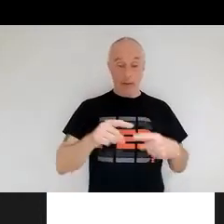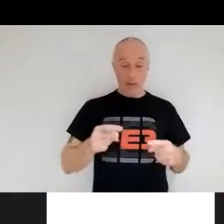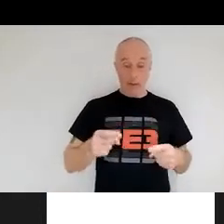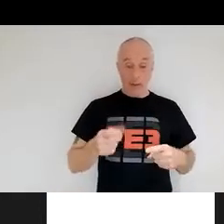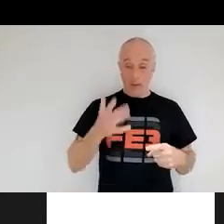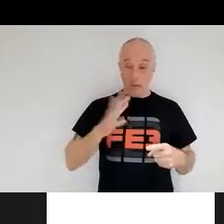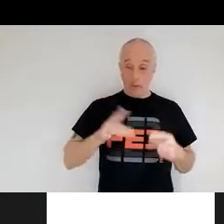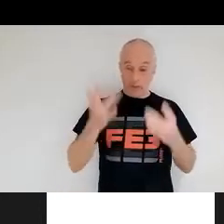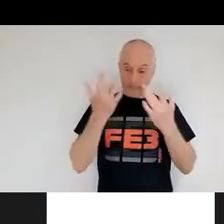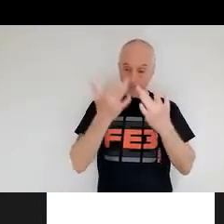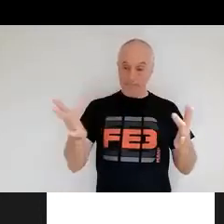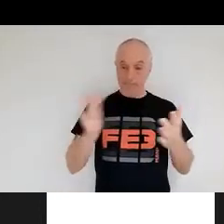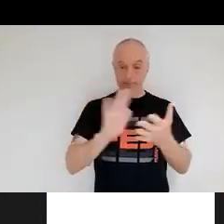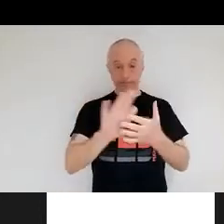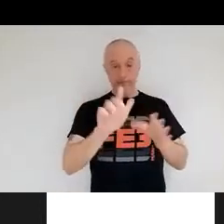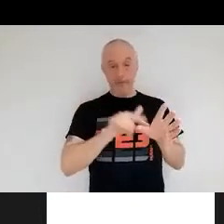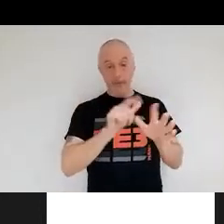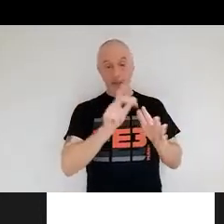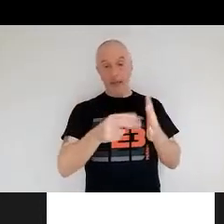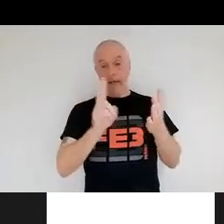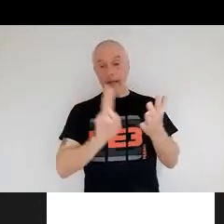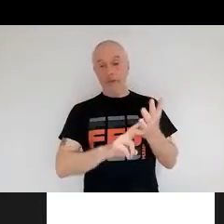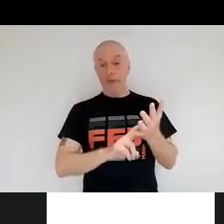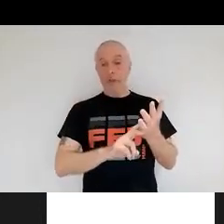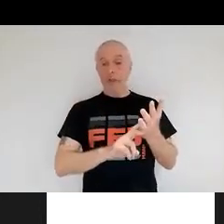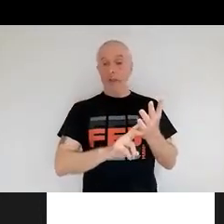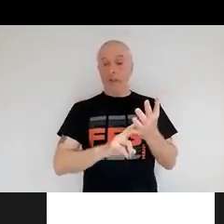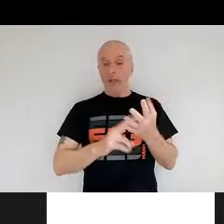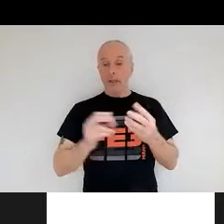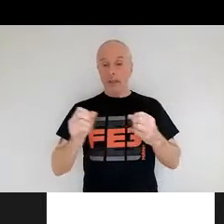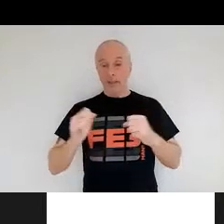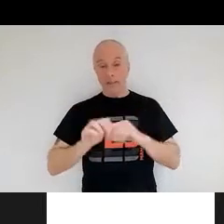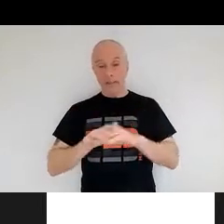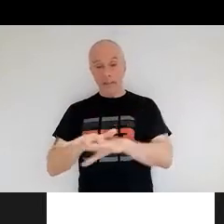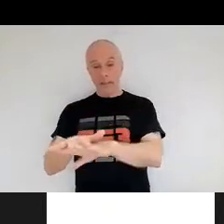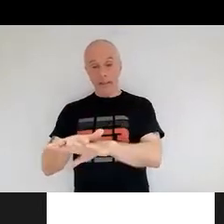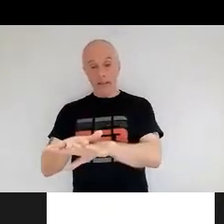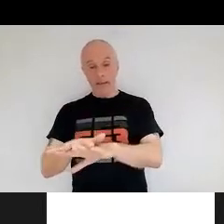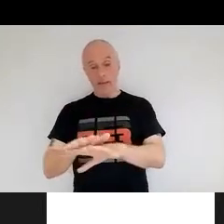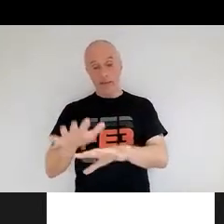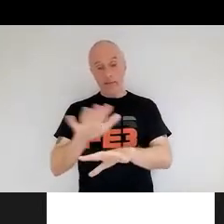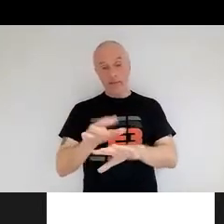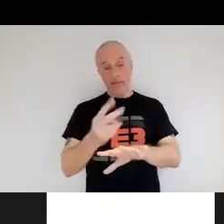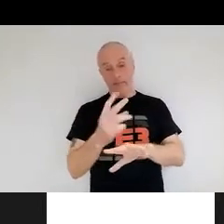a hydrogen blend up to 20% can be introduced into the gas grid,